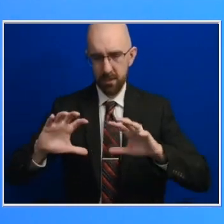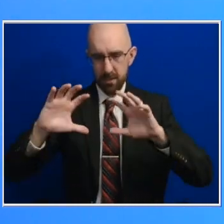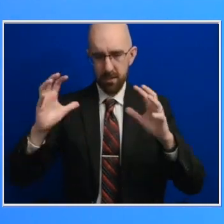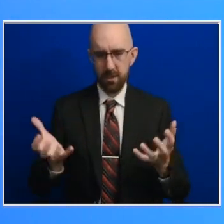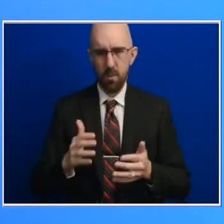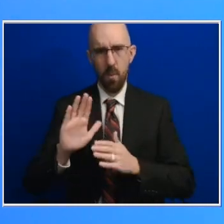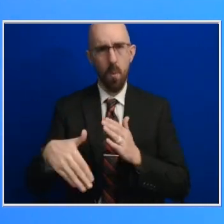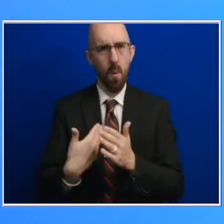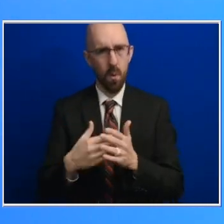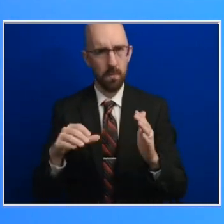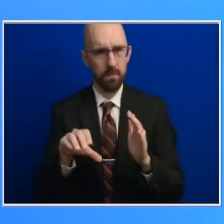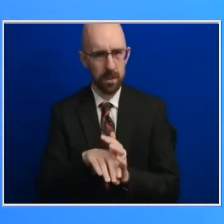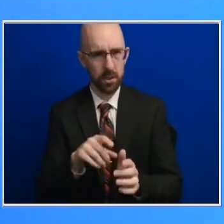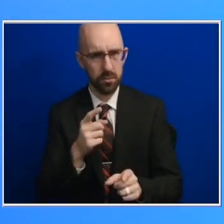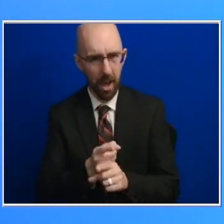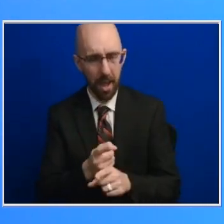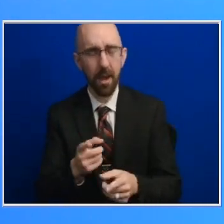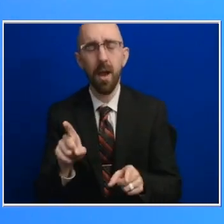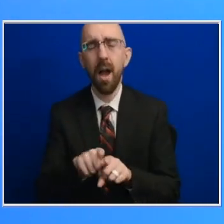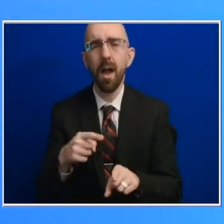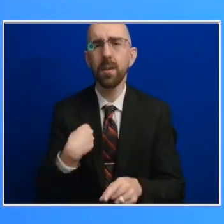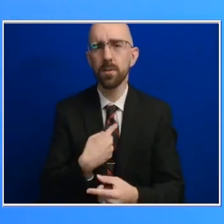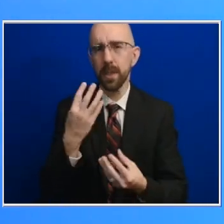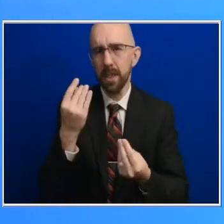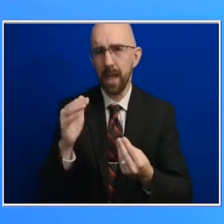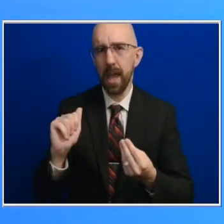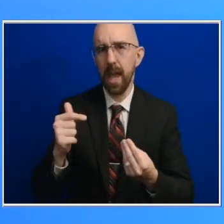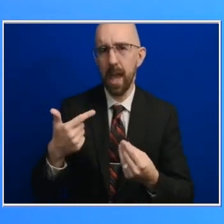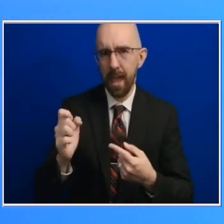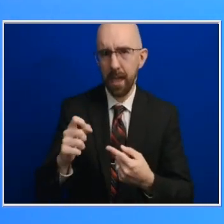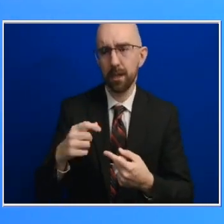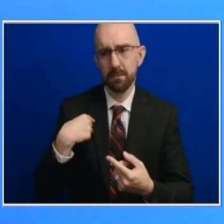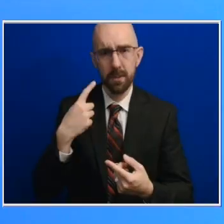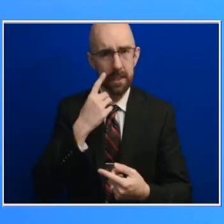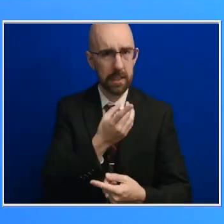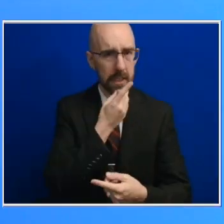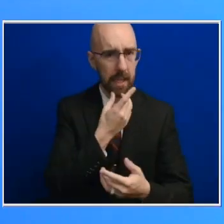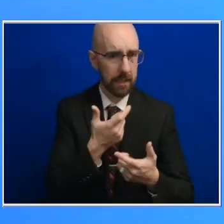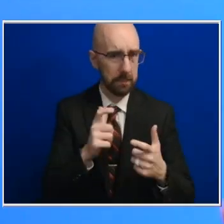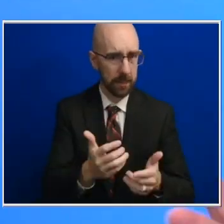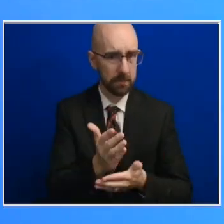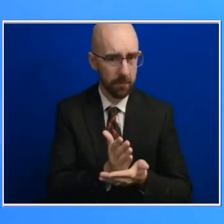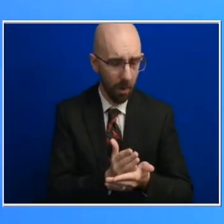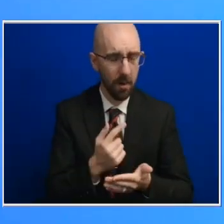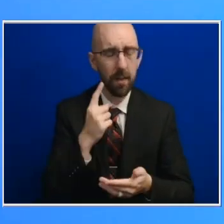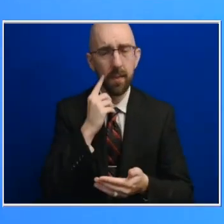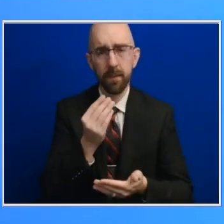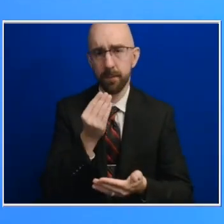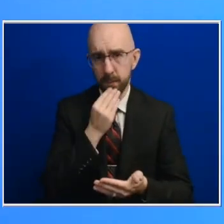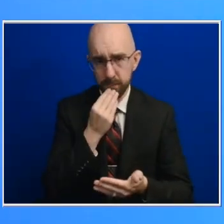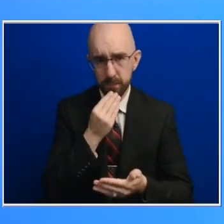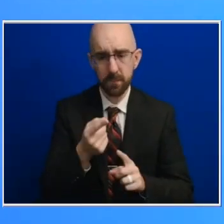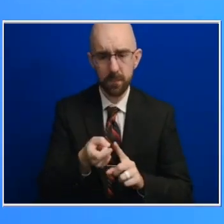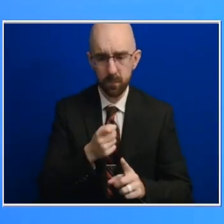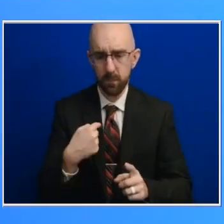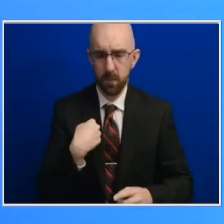And so as we think about aging, yes, I think diet is a lot of it. I think the foods we eat from the time that we're,